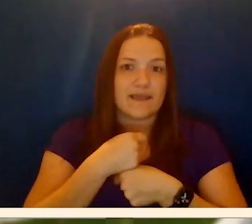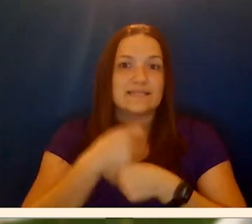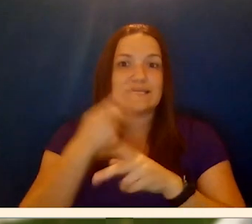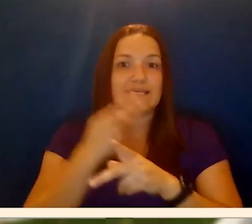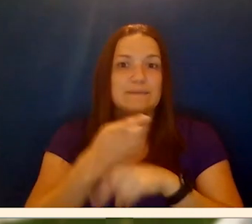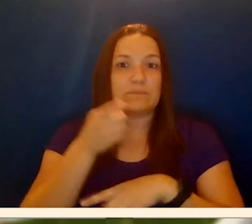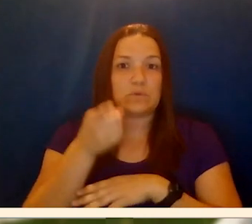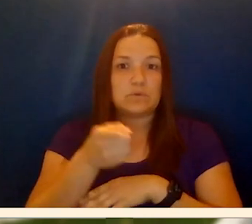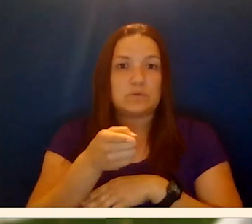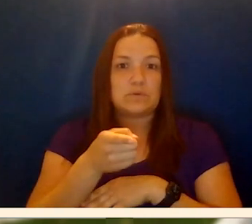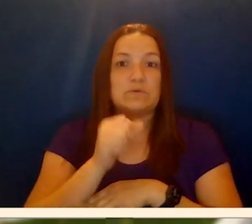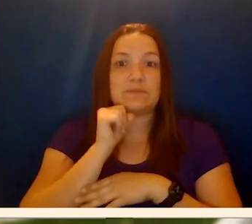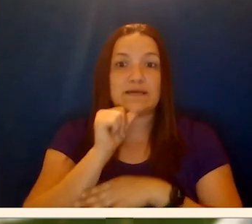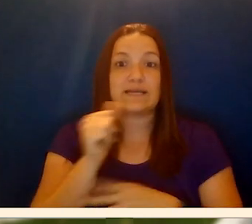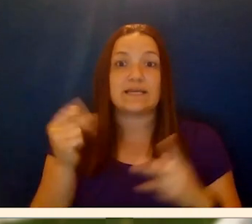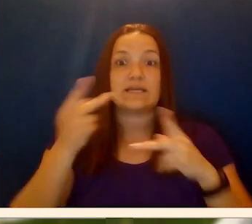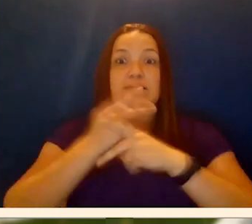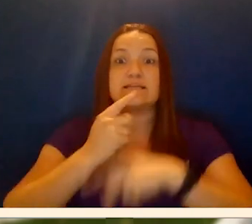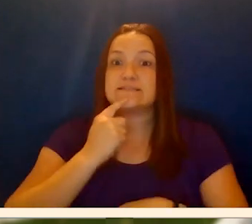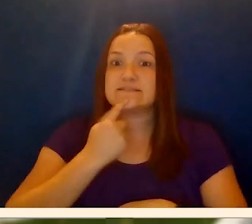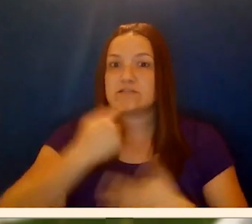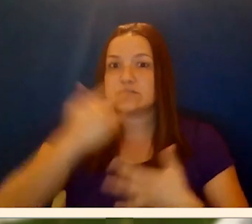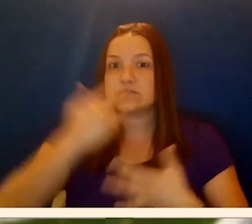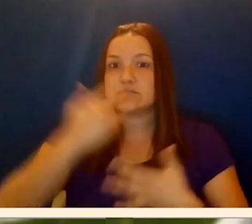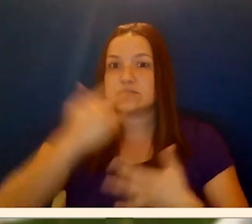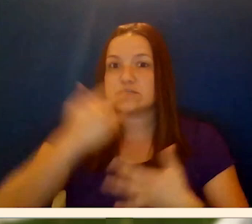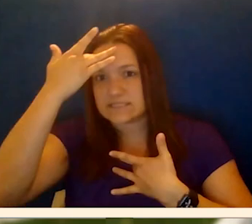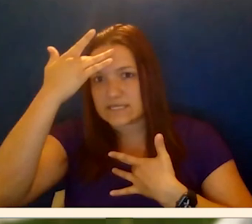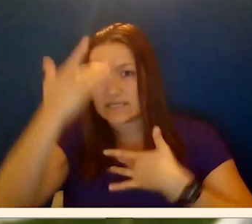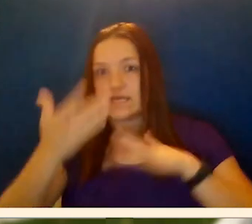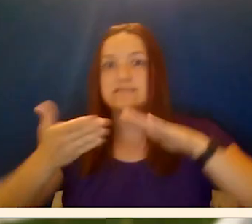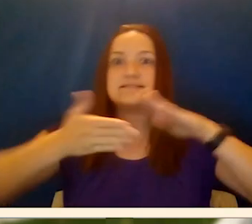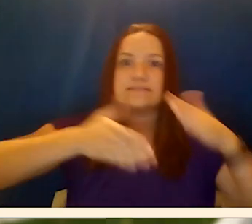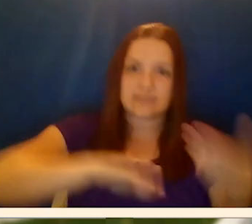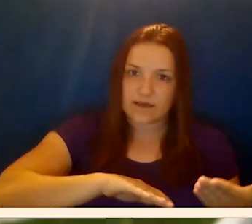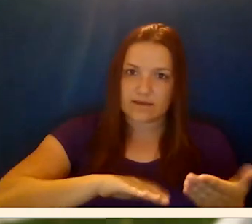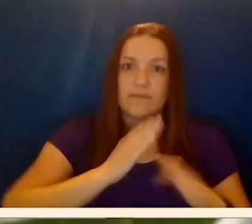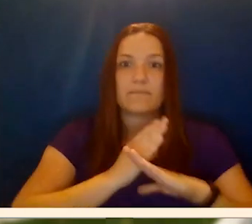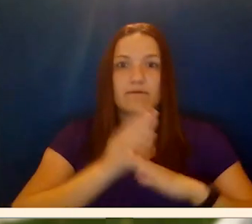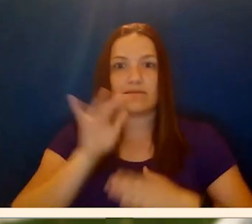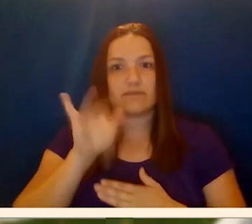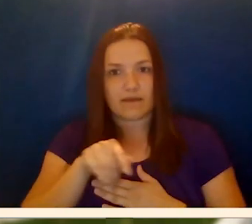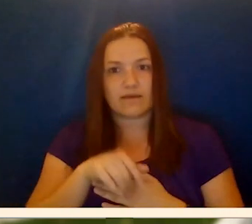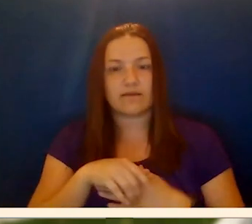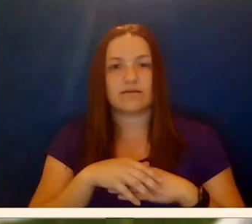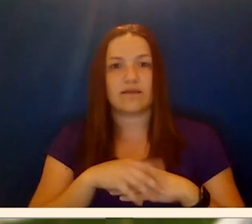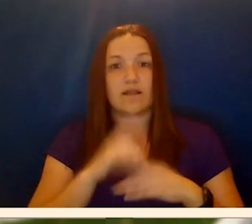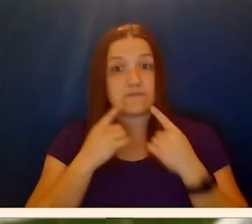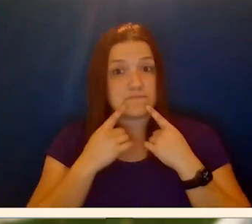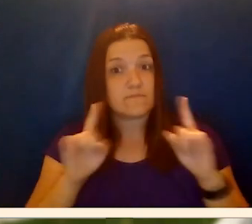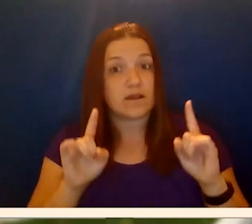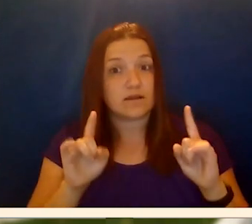somebody from becoming severely ill, hospitalized, or dying. And they've been very, very effective at